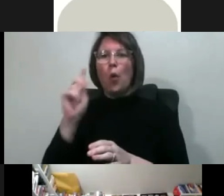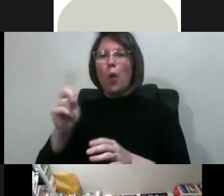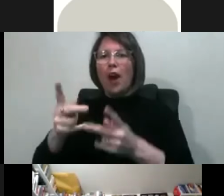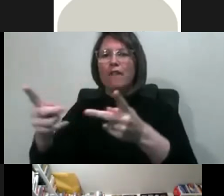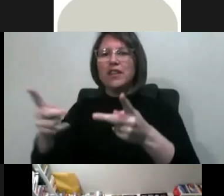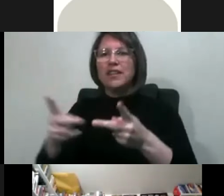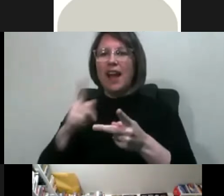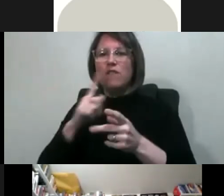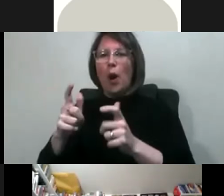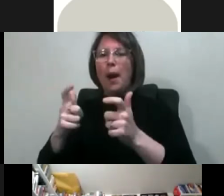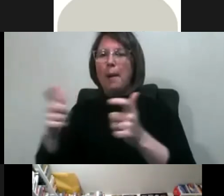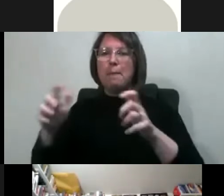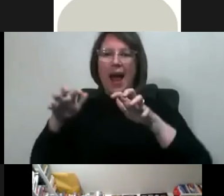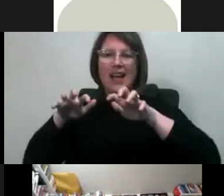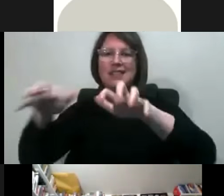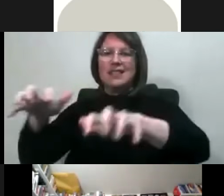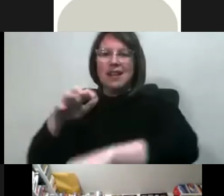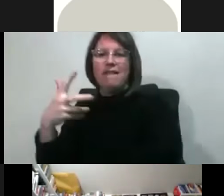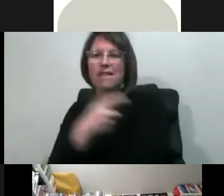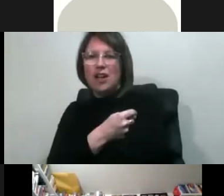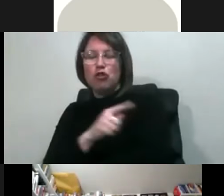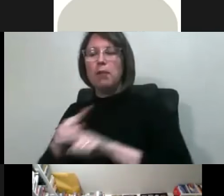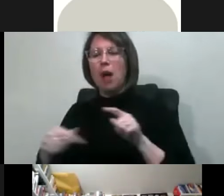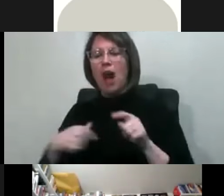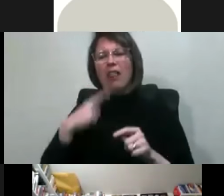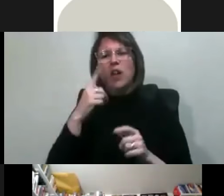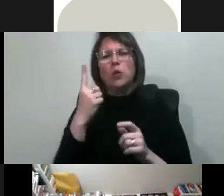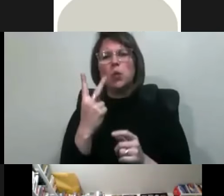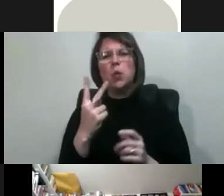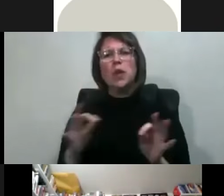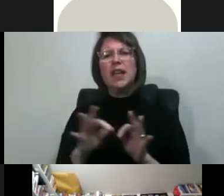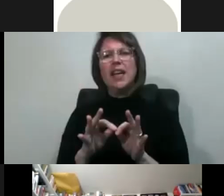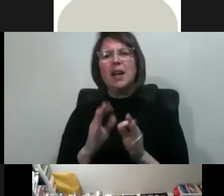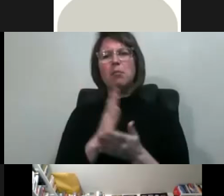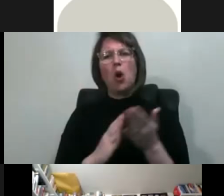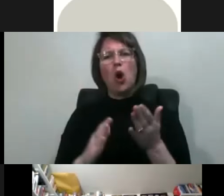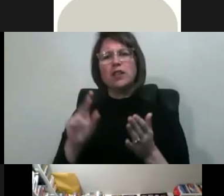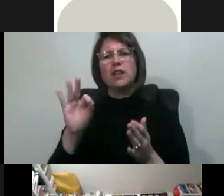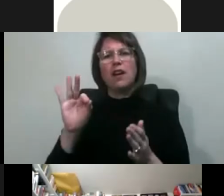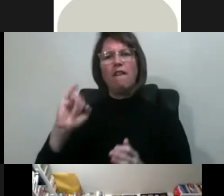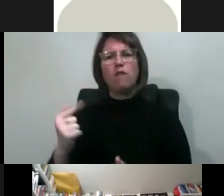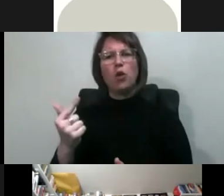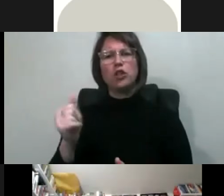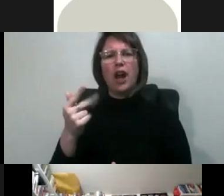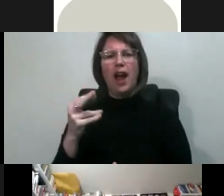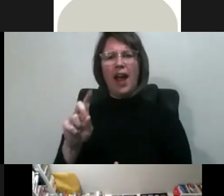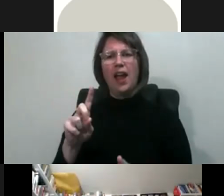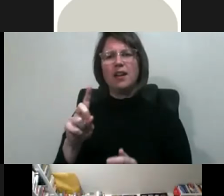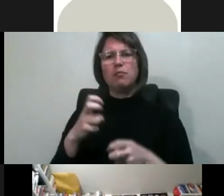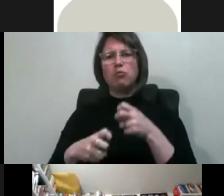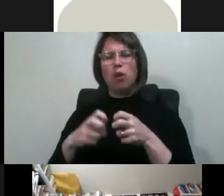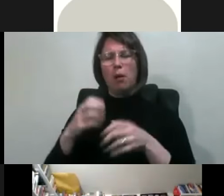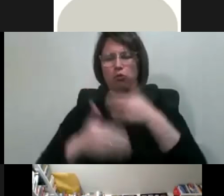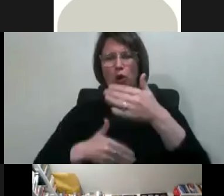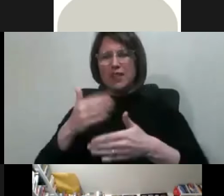But that being said, I think there are two key elements throughout the forging ahead process that I think that help potentially alleviate any challenges there. The